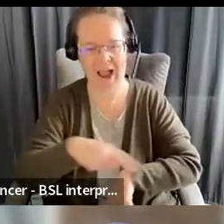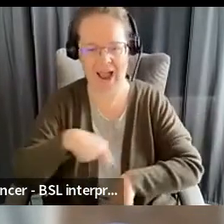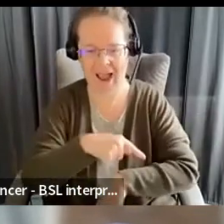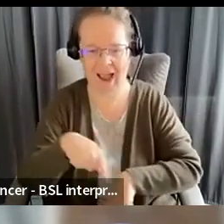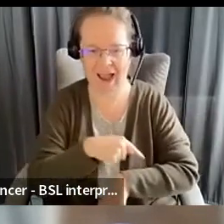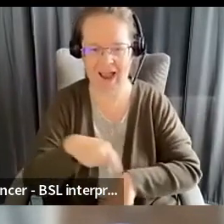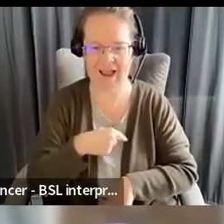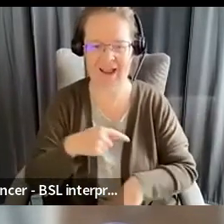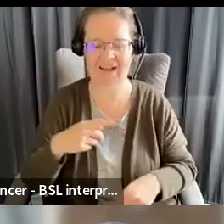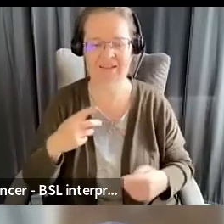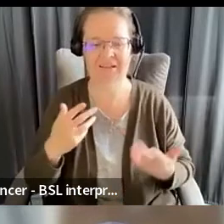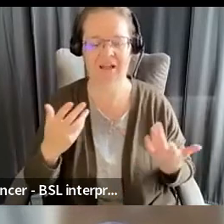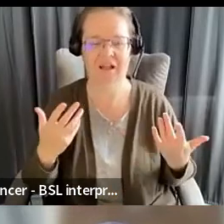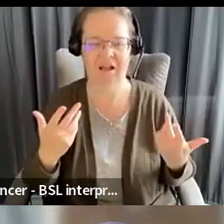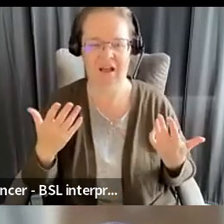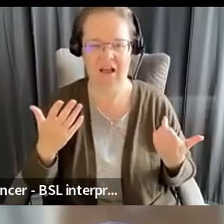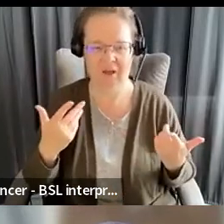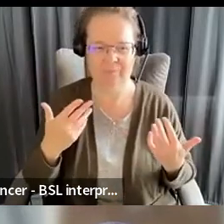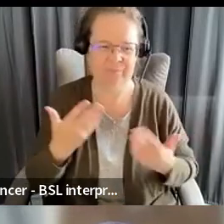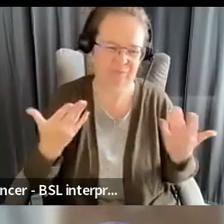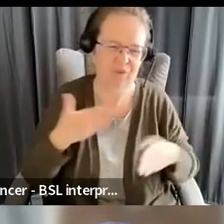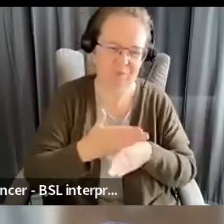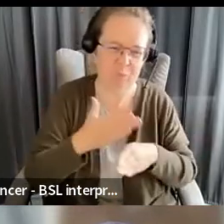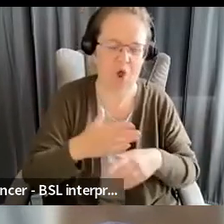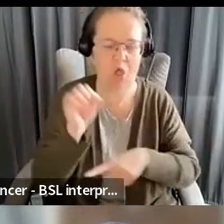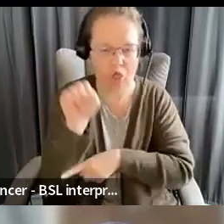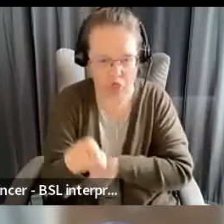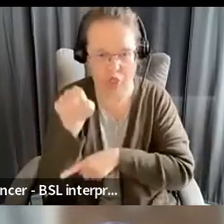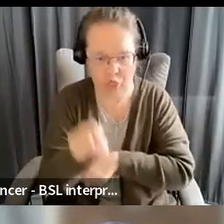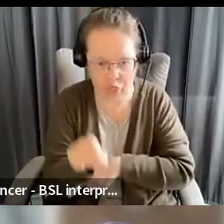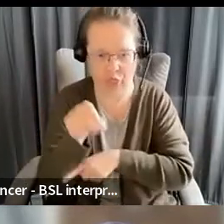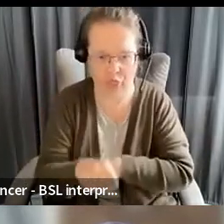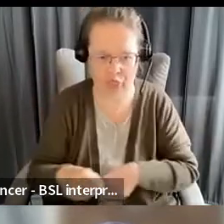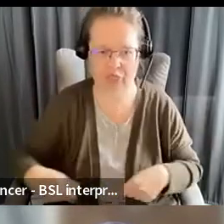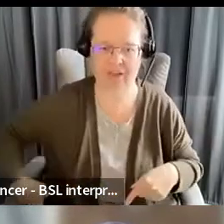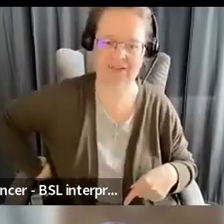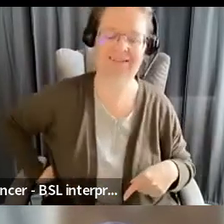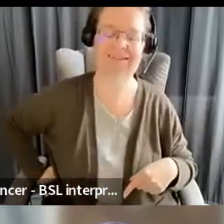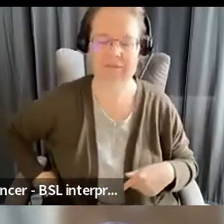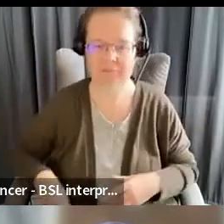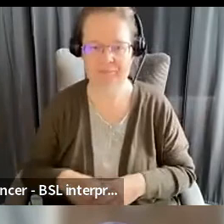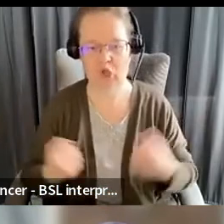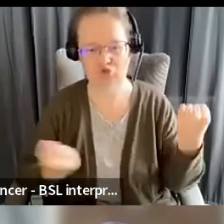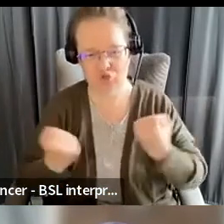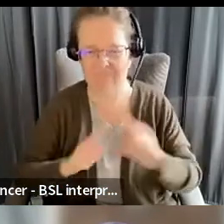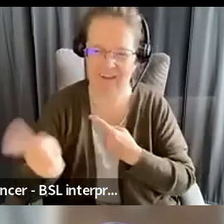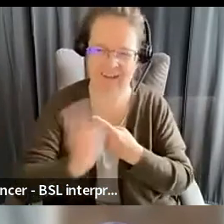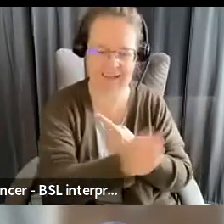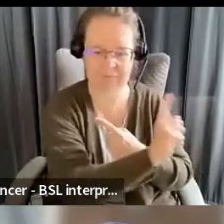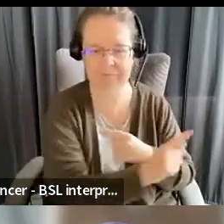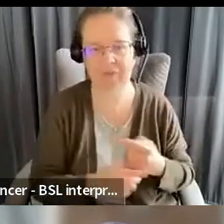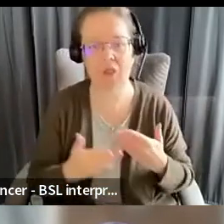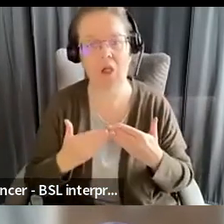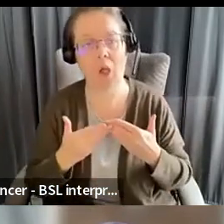client offices and things like that. And I found in the last couple of years that more